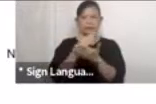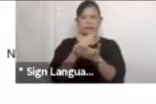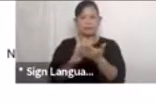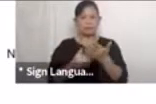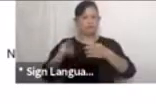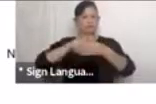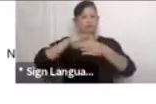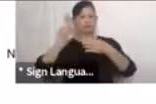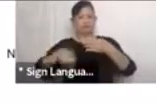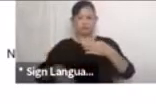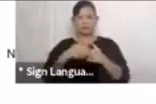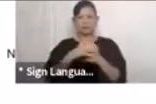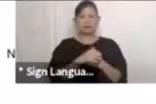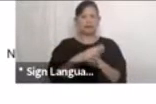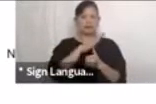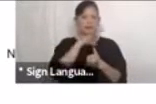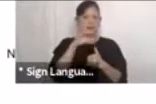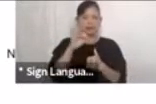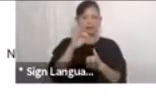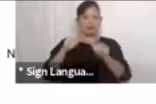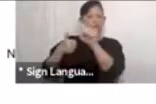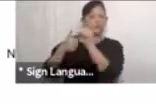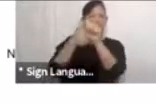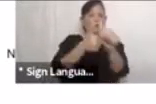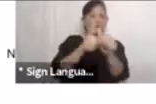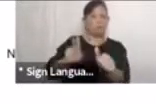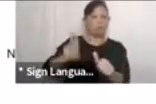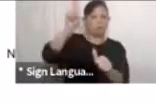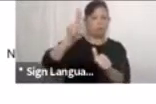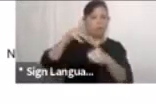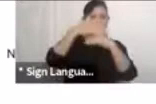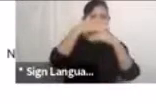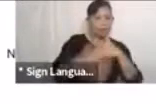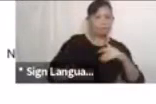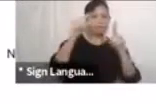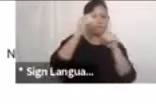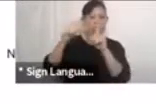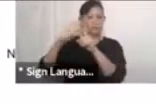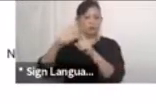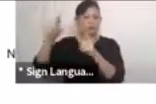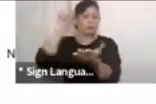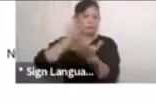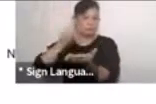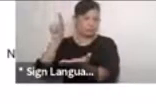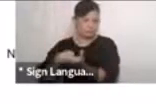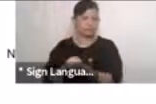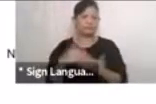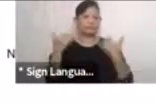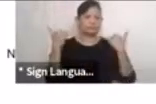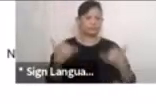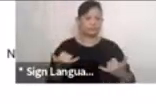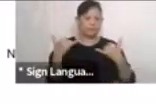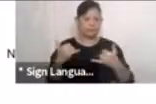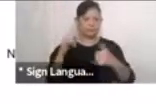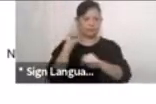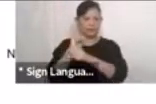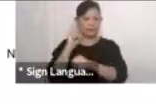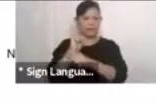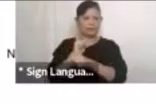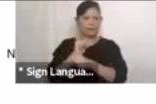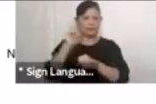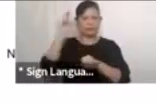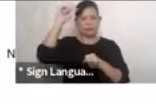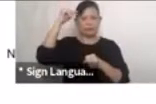or some of the actions we took after the glossary was published. So we are working with several government institutions,